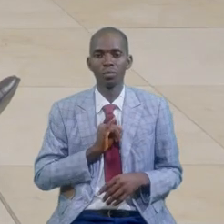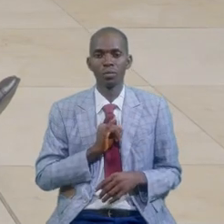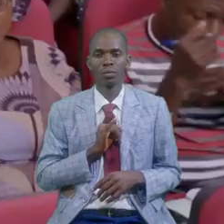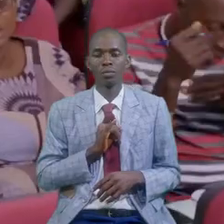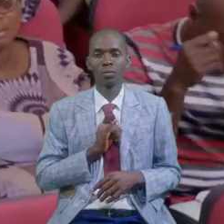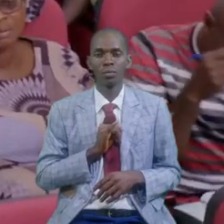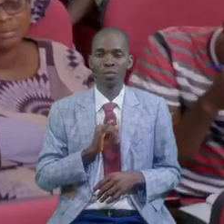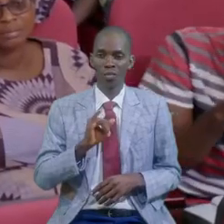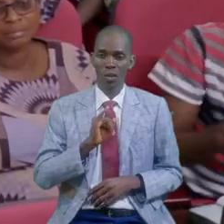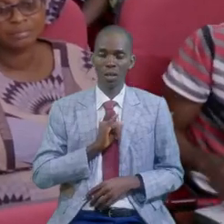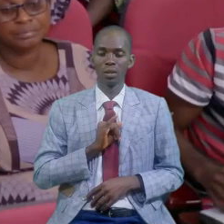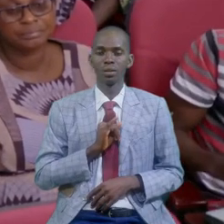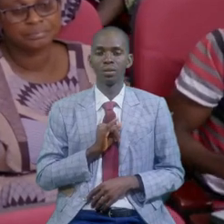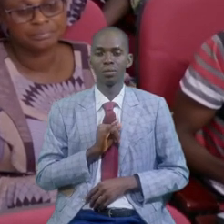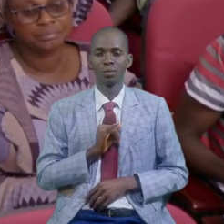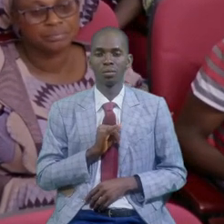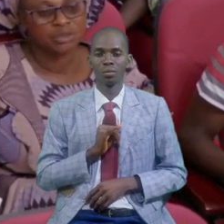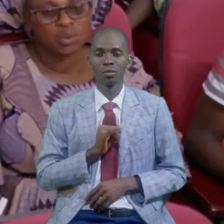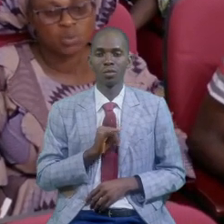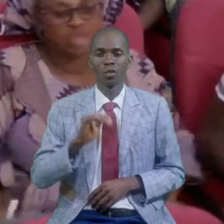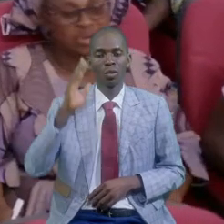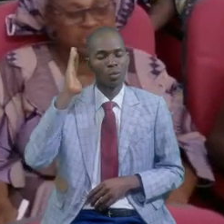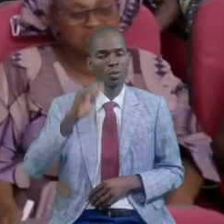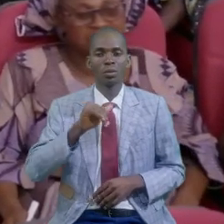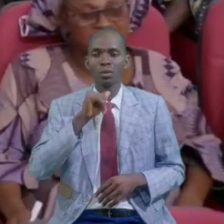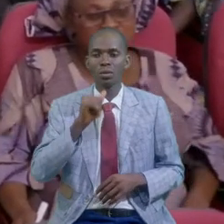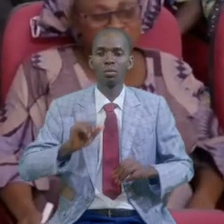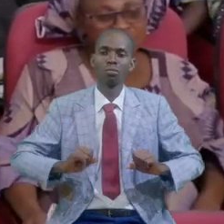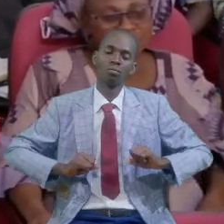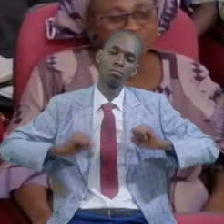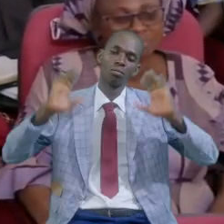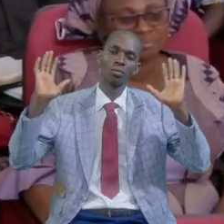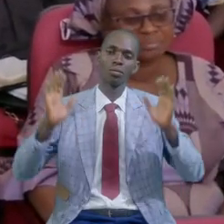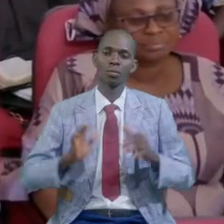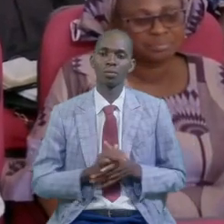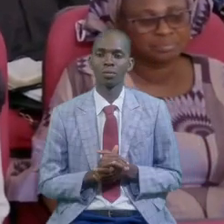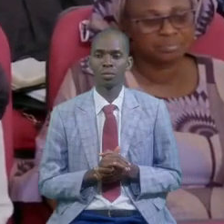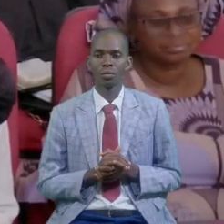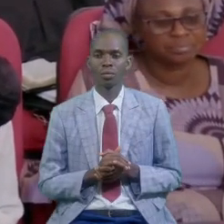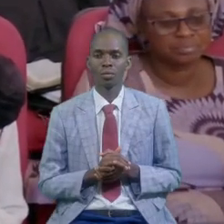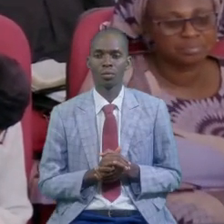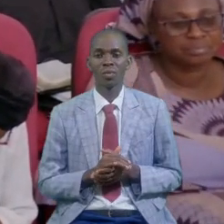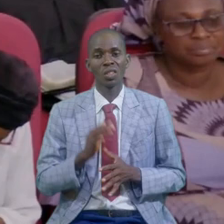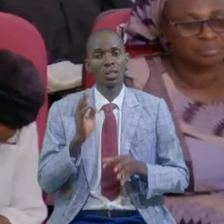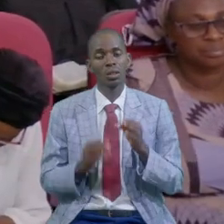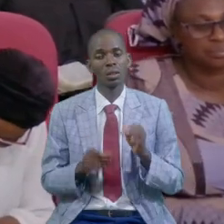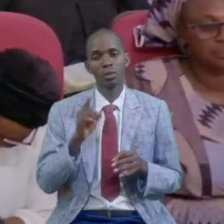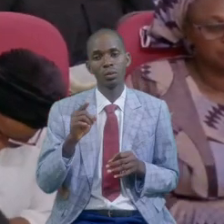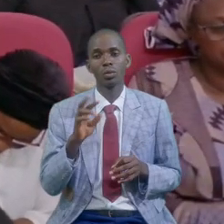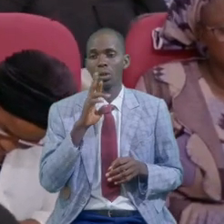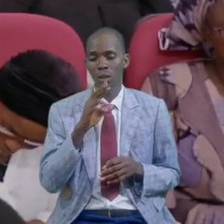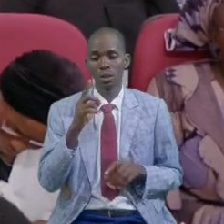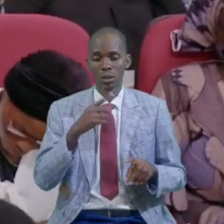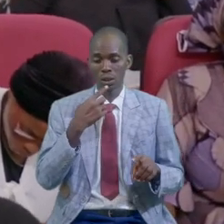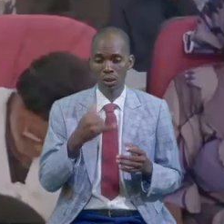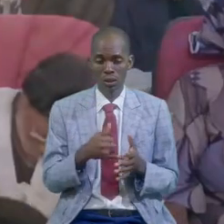I will not give up. Now, if you are saying that, don't just say it here,